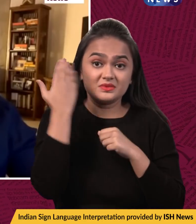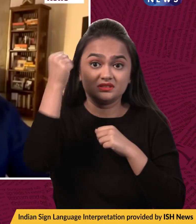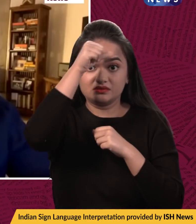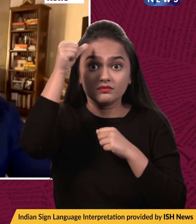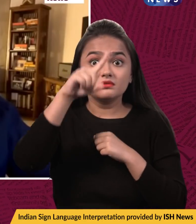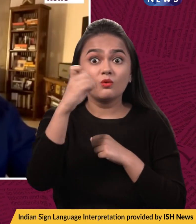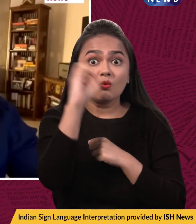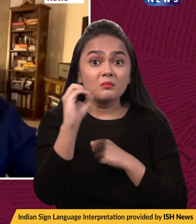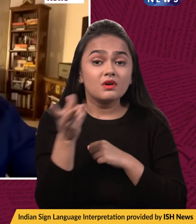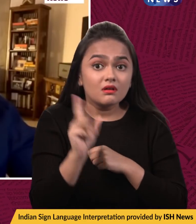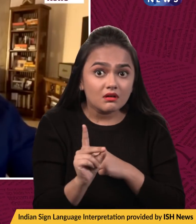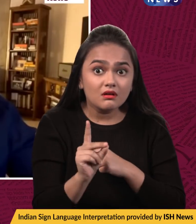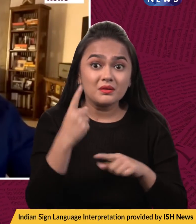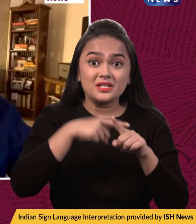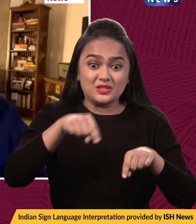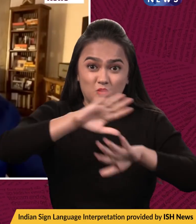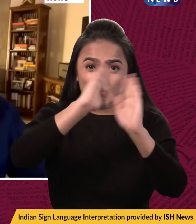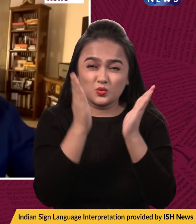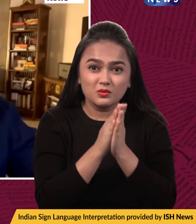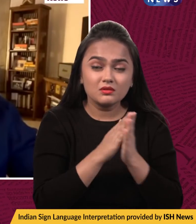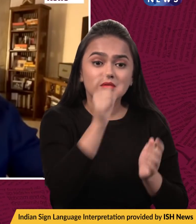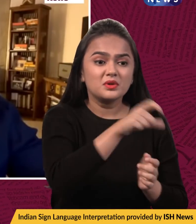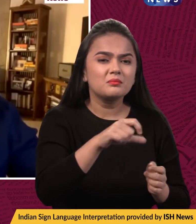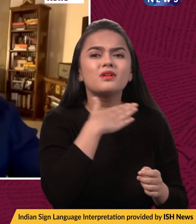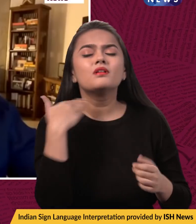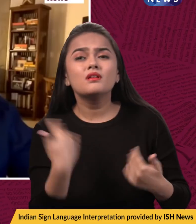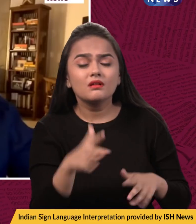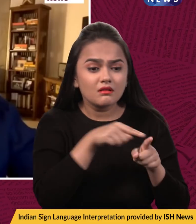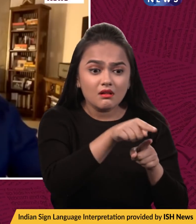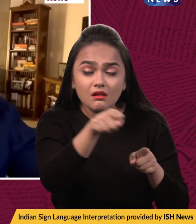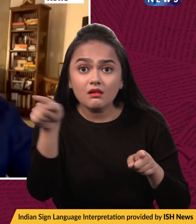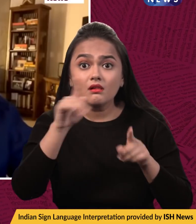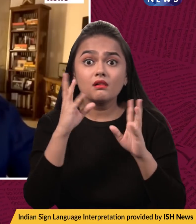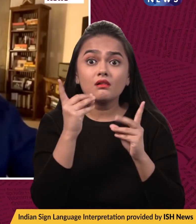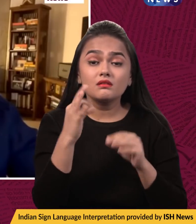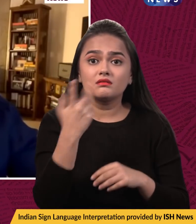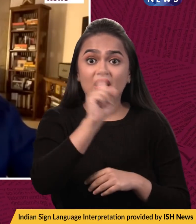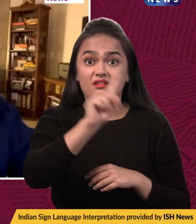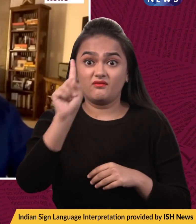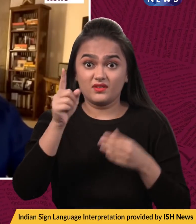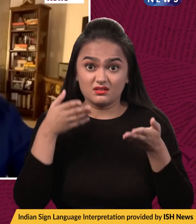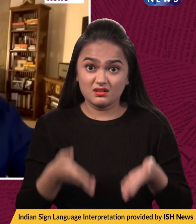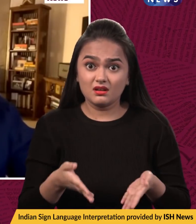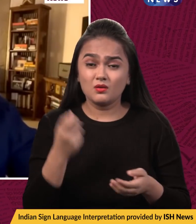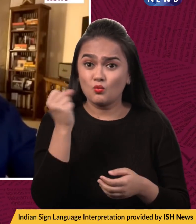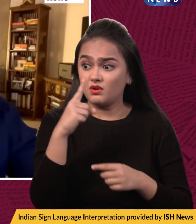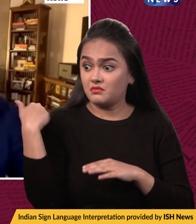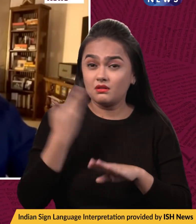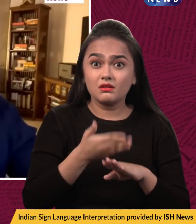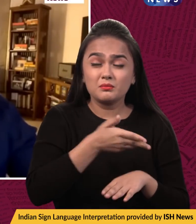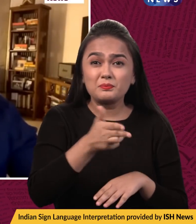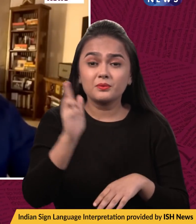the 17th of October, taking the total number of civilians killed in these targeted attacks to 11 in just 1